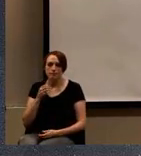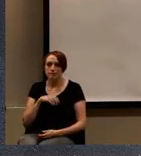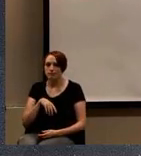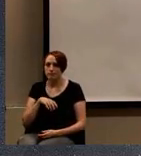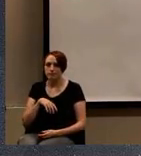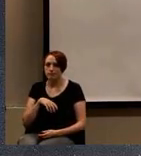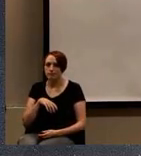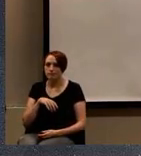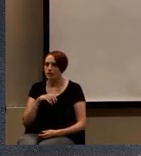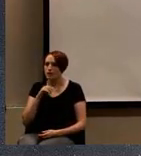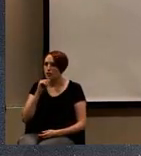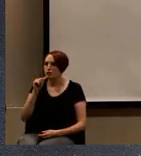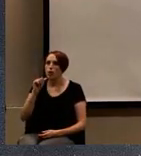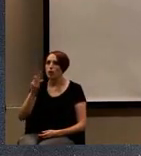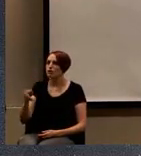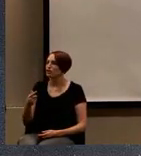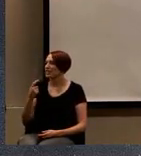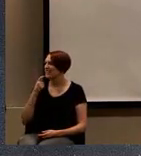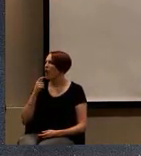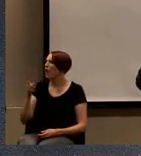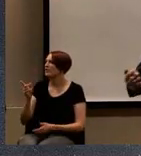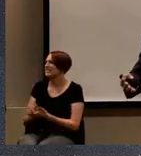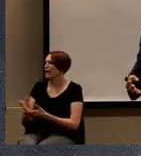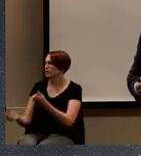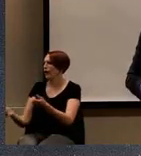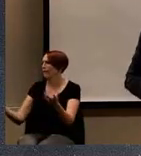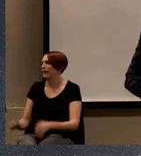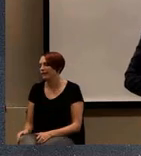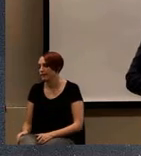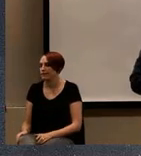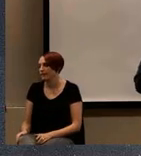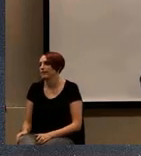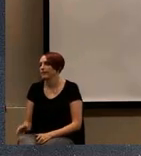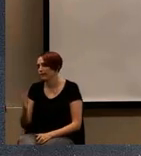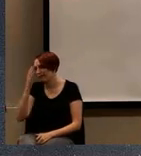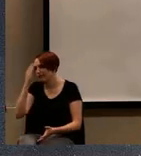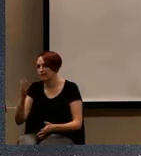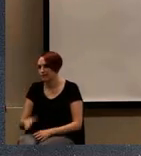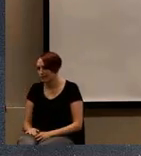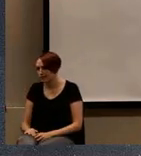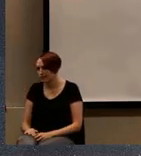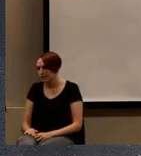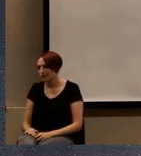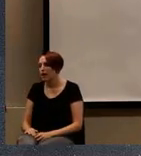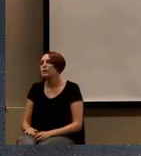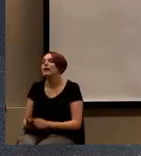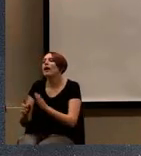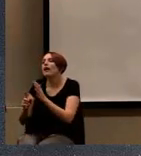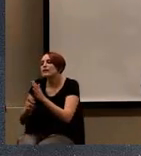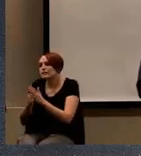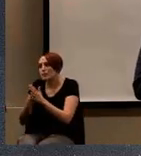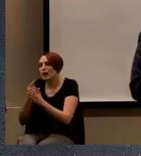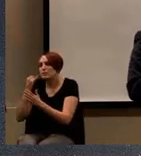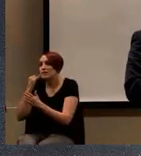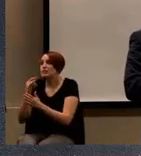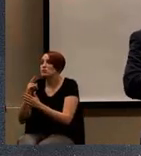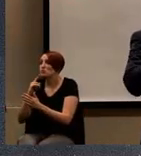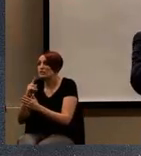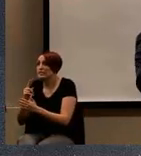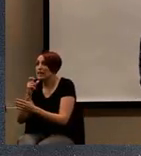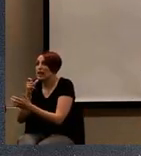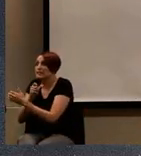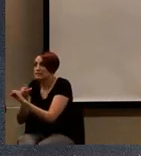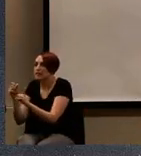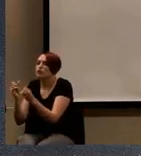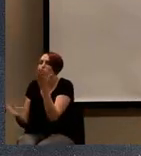intervention moment. It's not a recipe for success. There may be instances where just out of necessity, you have to do that. But it's always best to try and